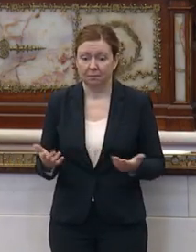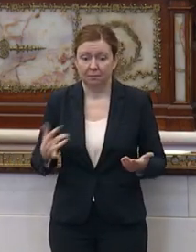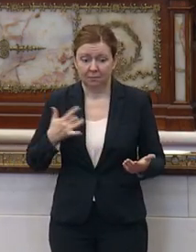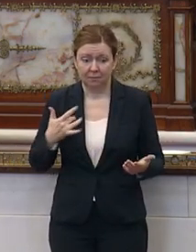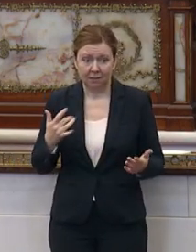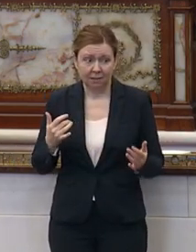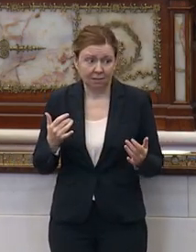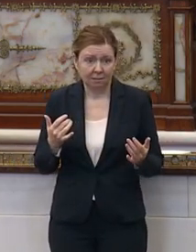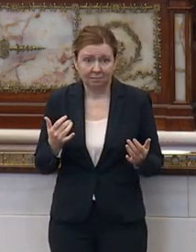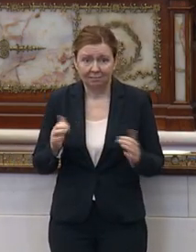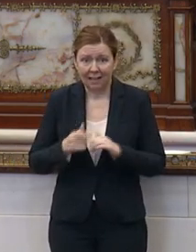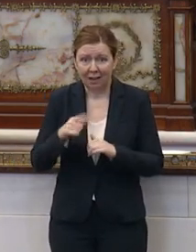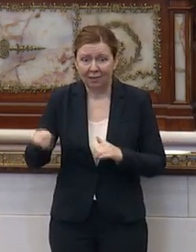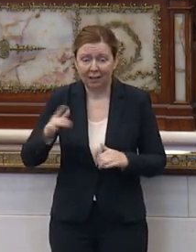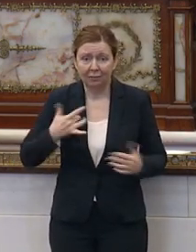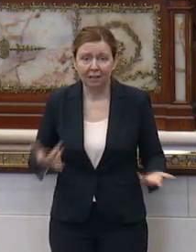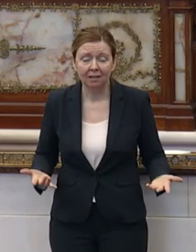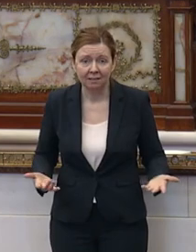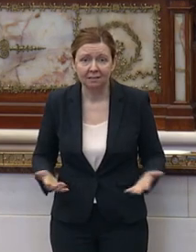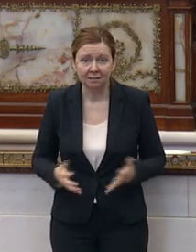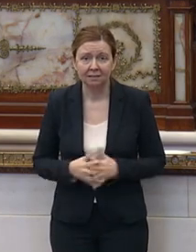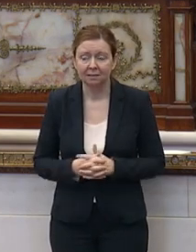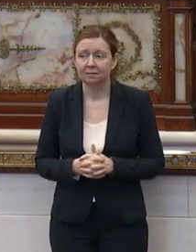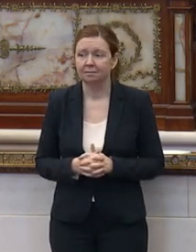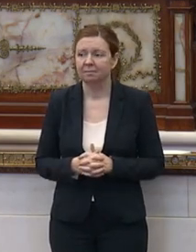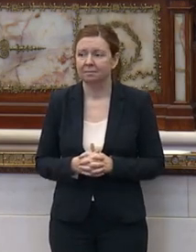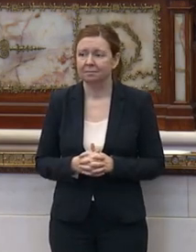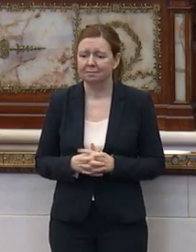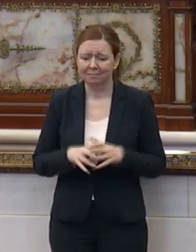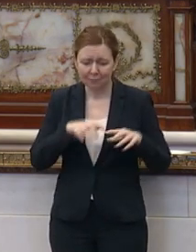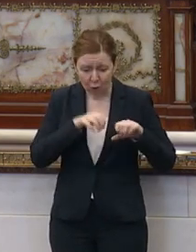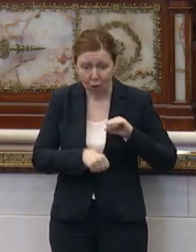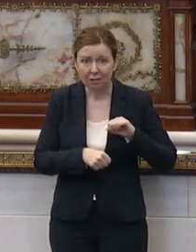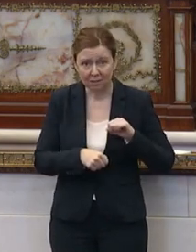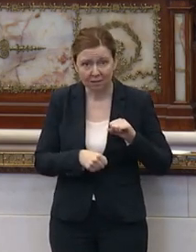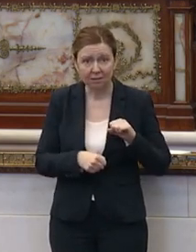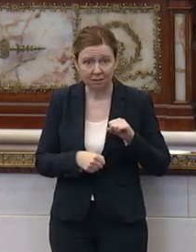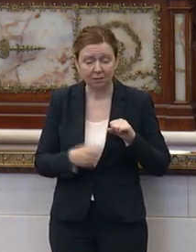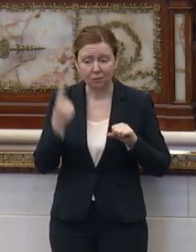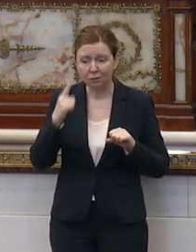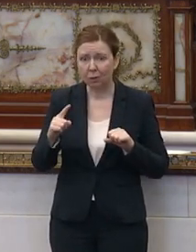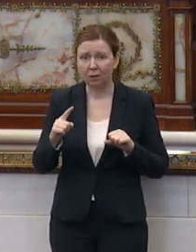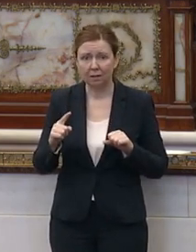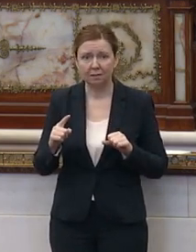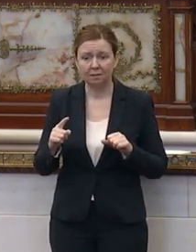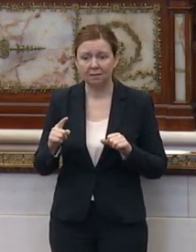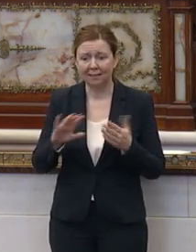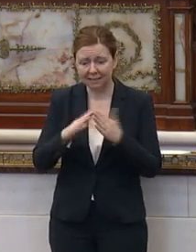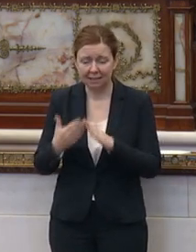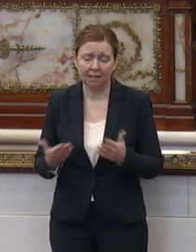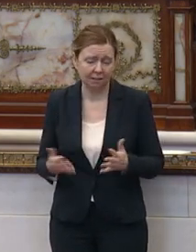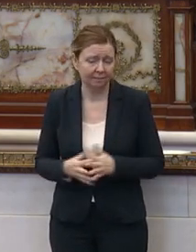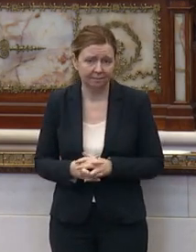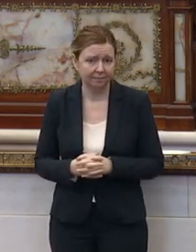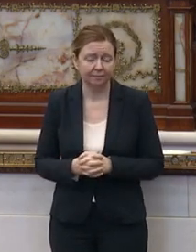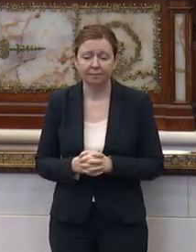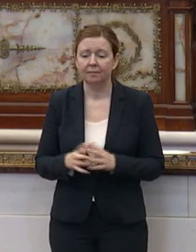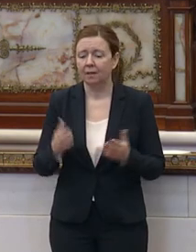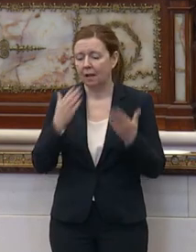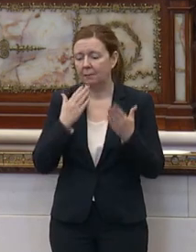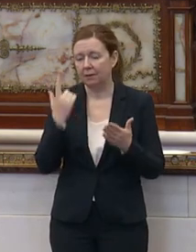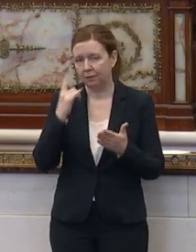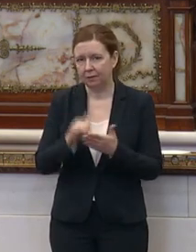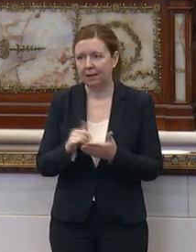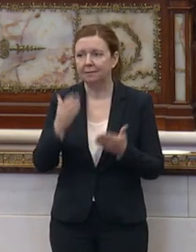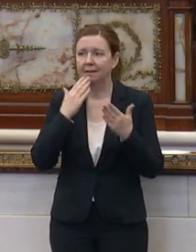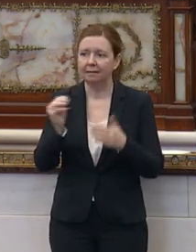feel the way they do, that they hurt deeply for the city. And so I'm thankful to